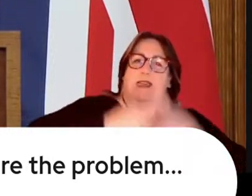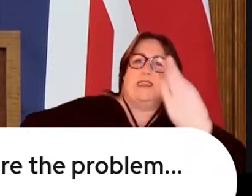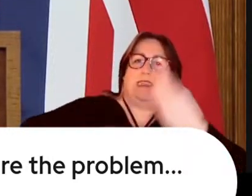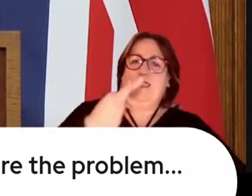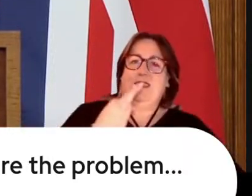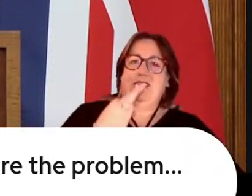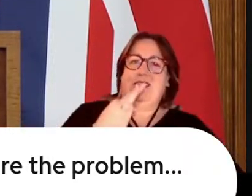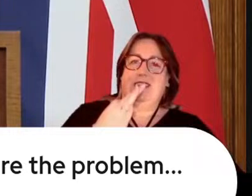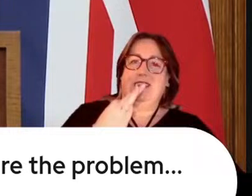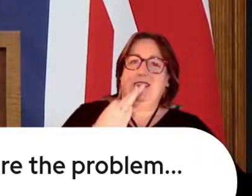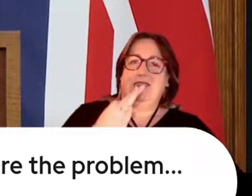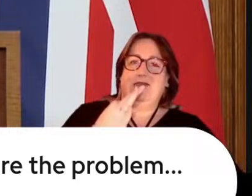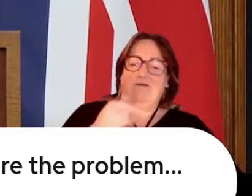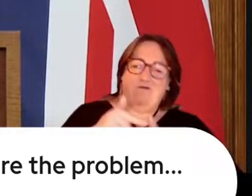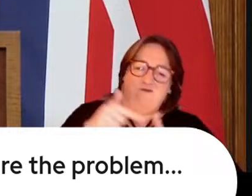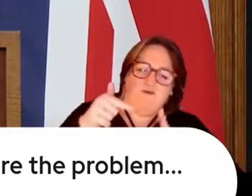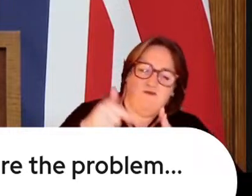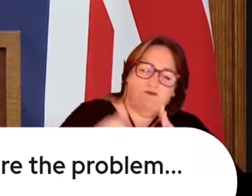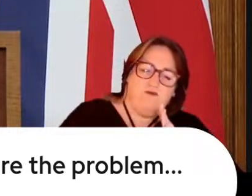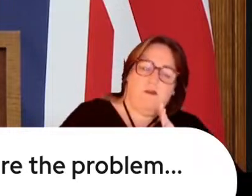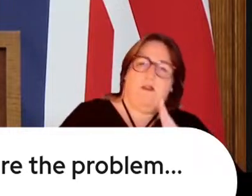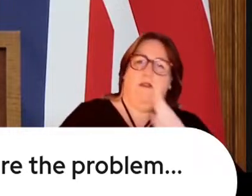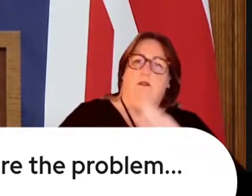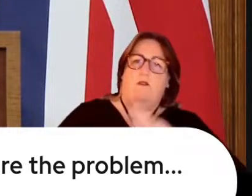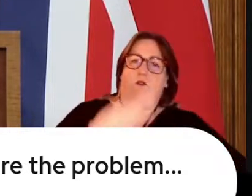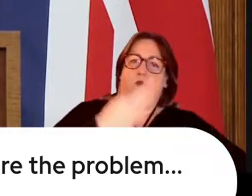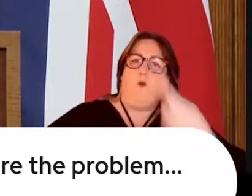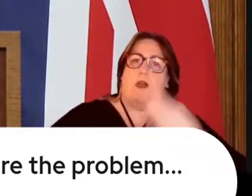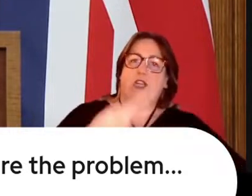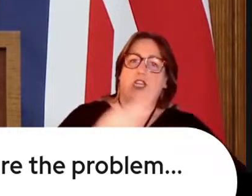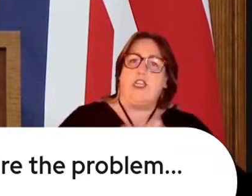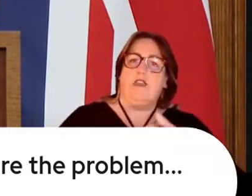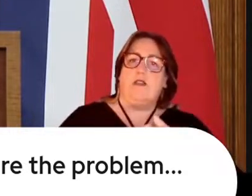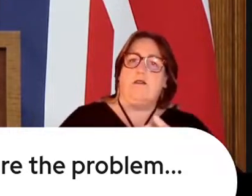far-reaching, unburdened by